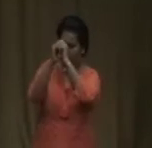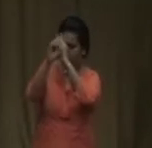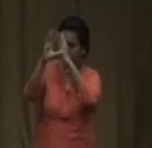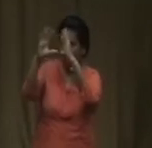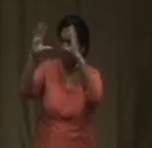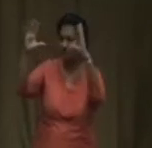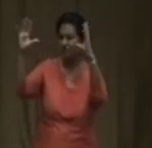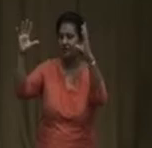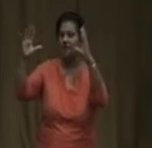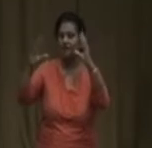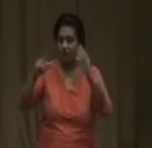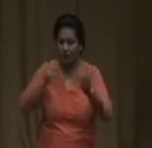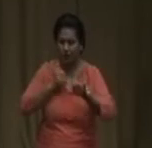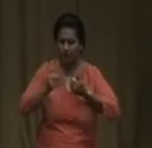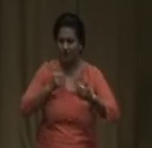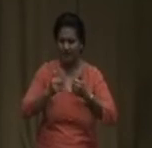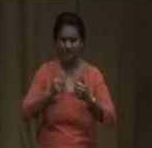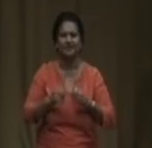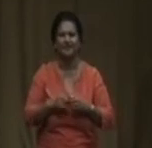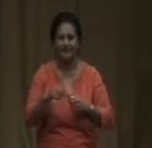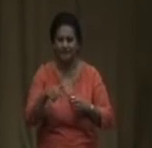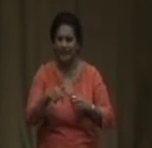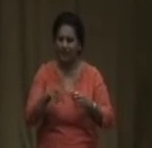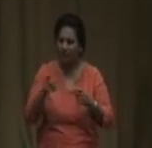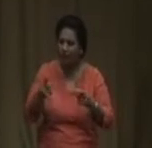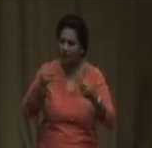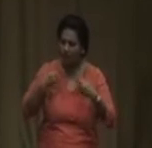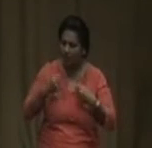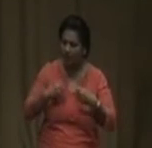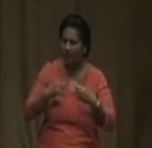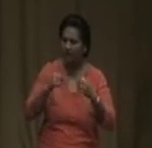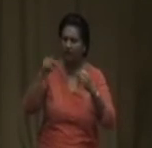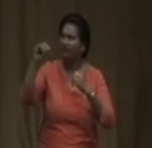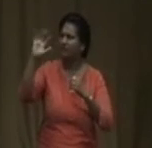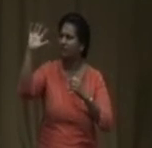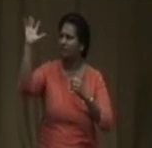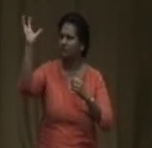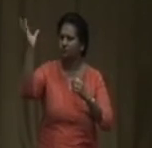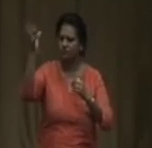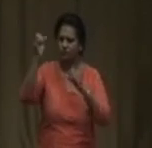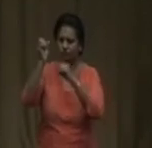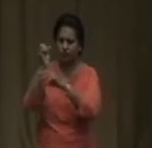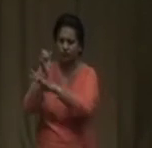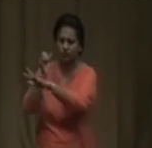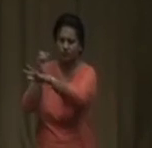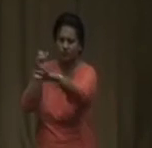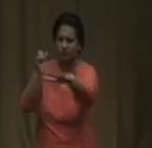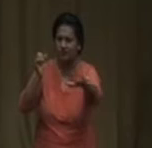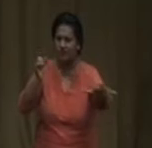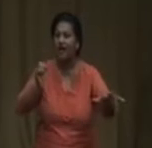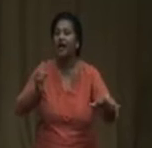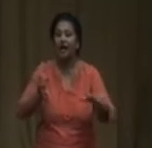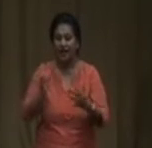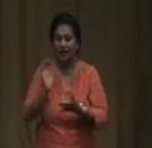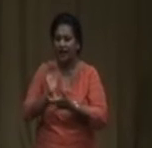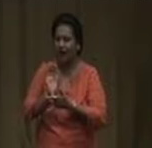the University of the South Pacific with the implementation of satellite-based technology, or satellite-based technology to deliver